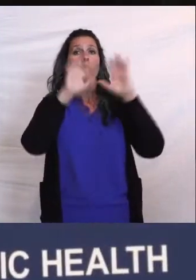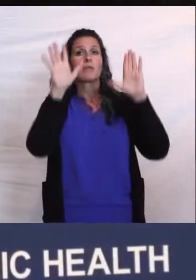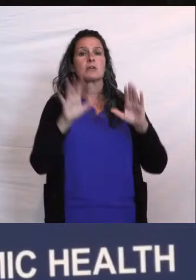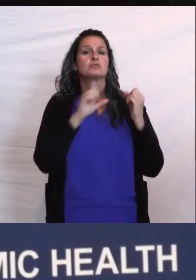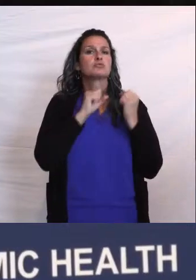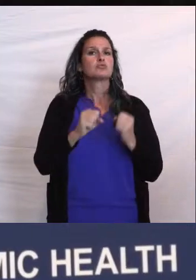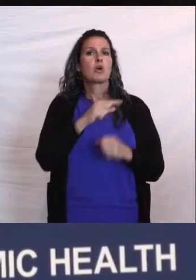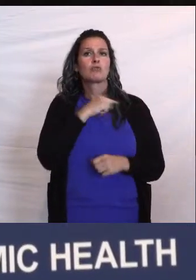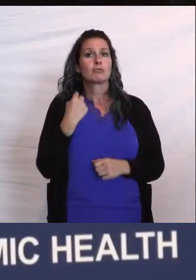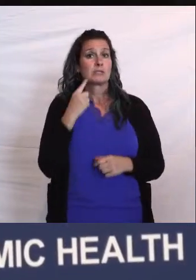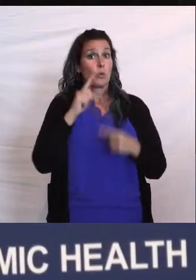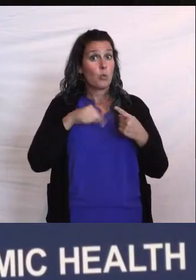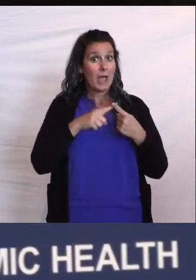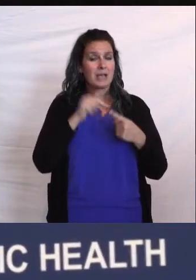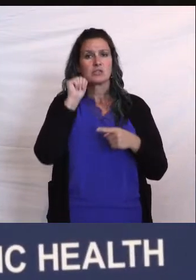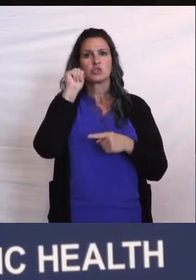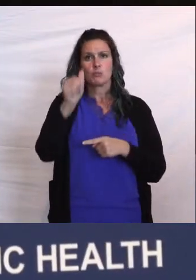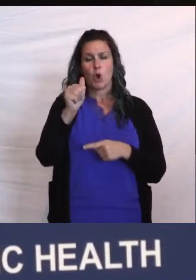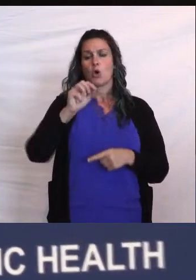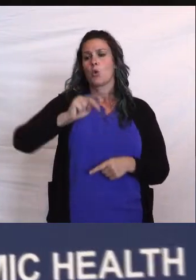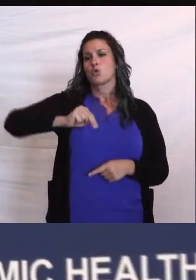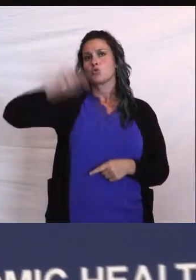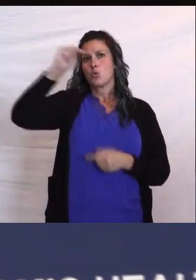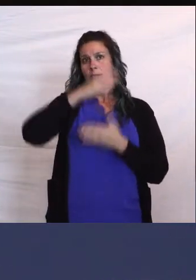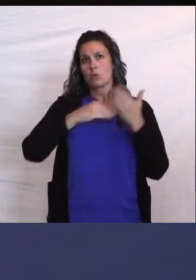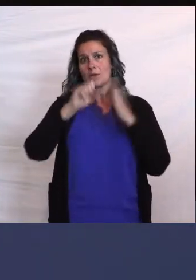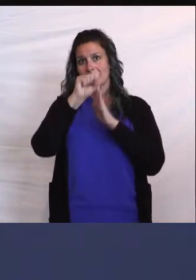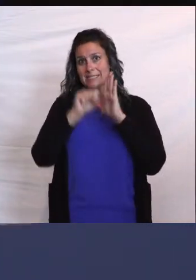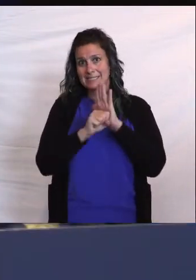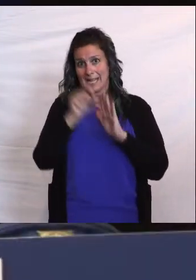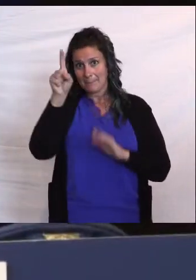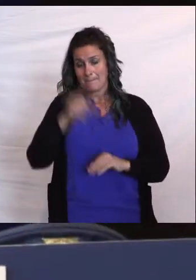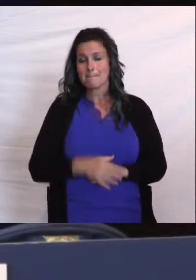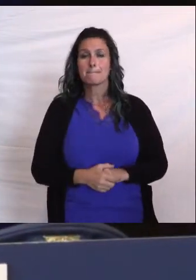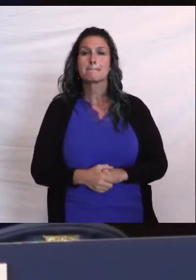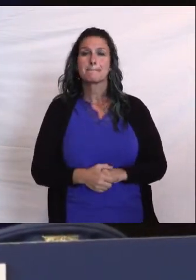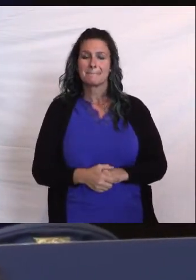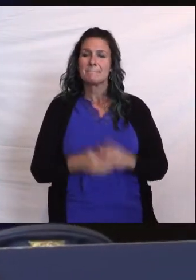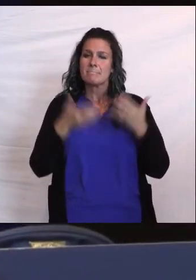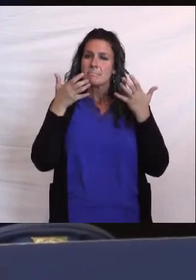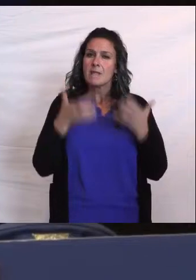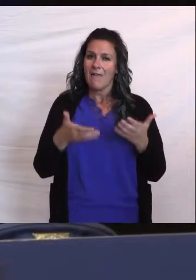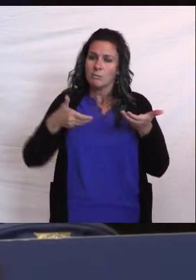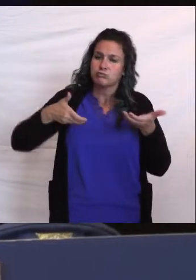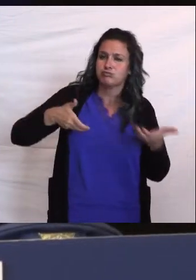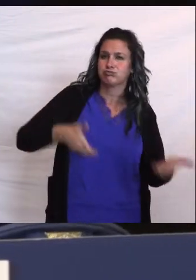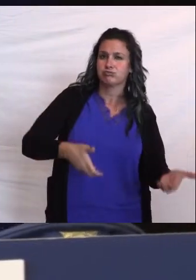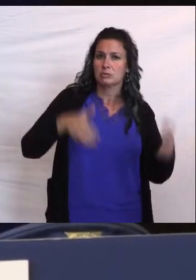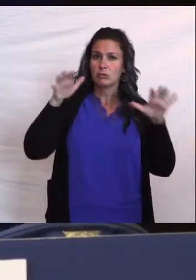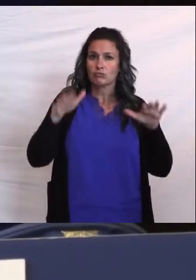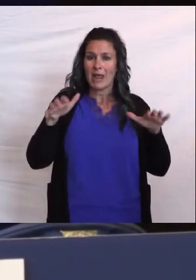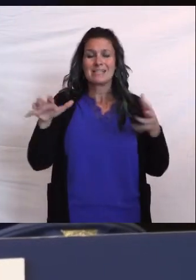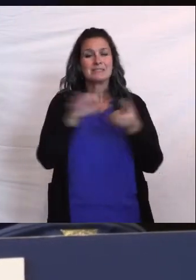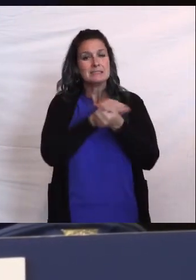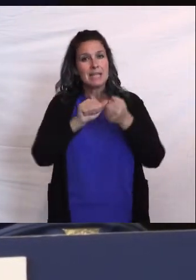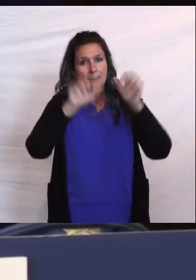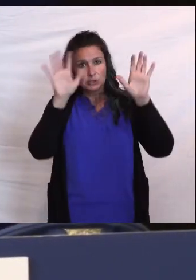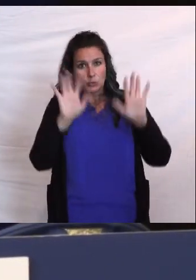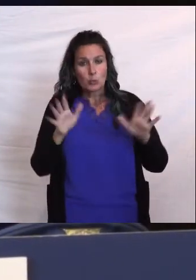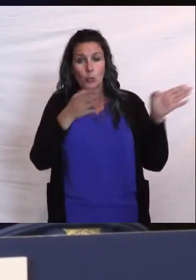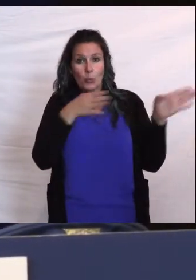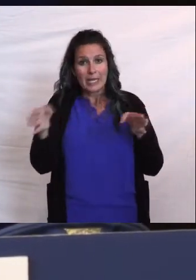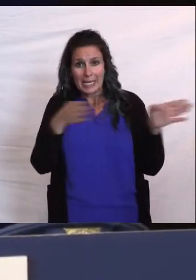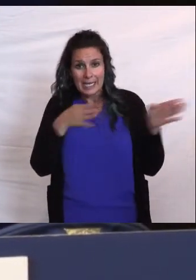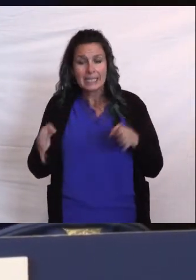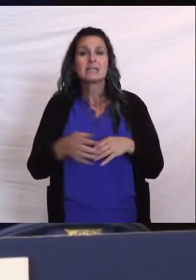risk is going to be tomorrow in the northern part of the state. We're looking at heavy rains, damaging winds, localized